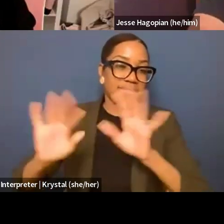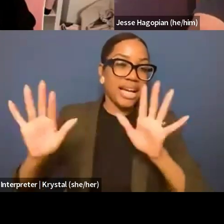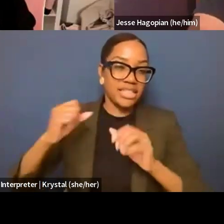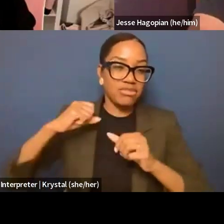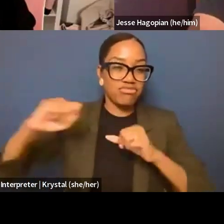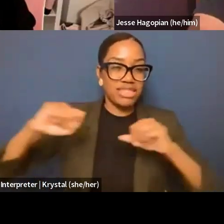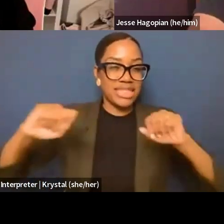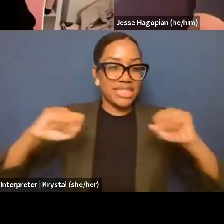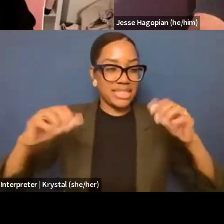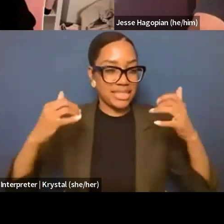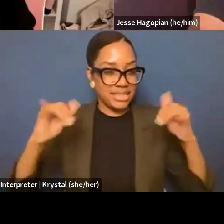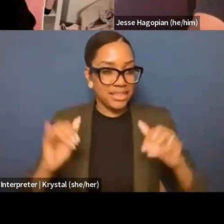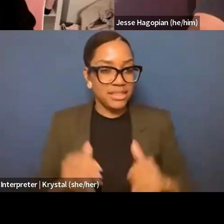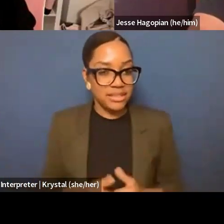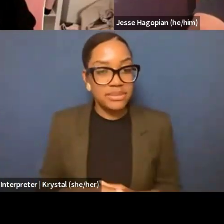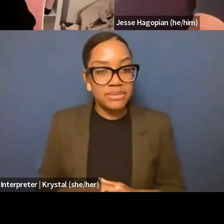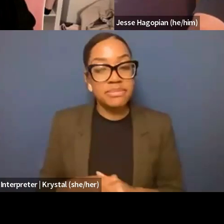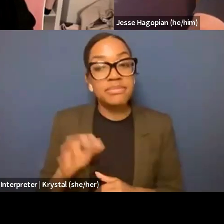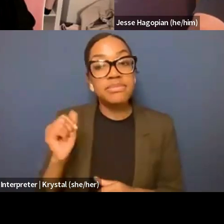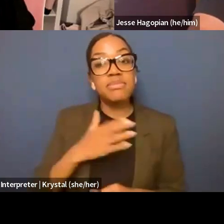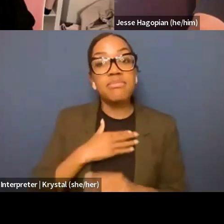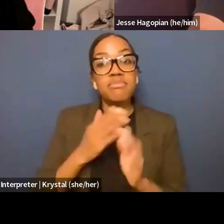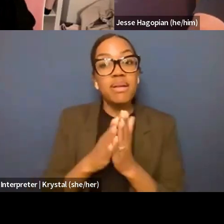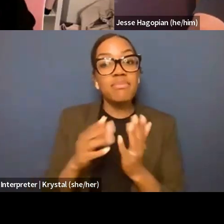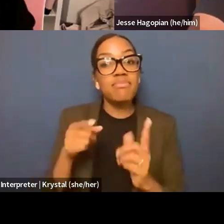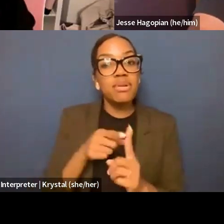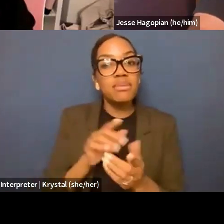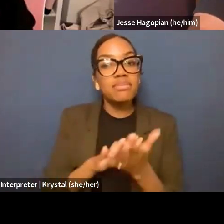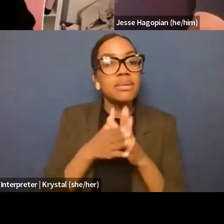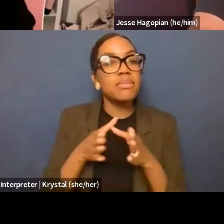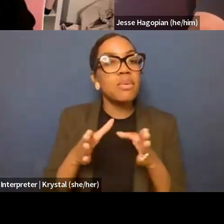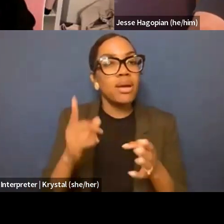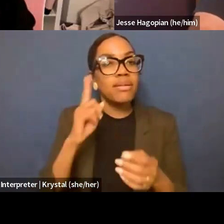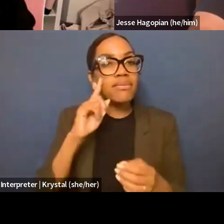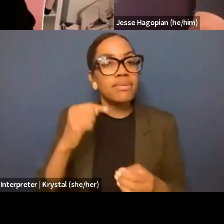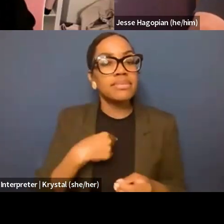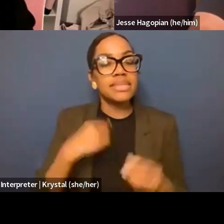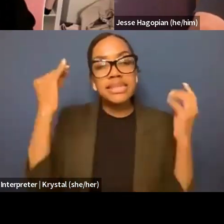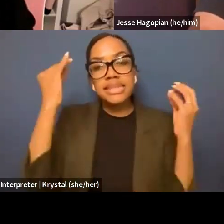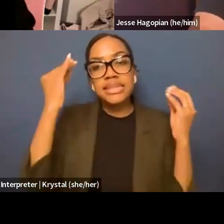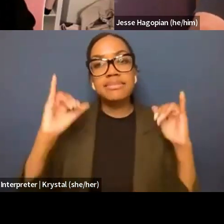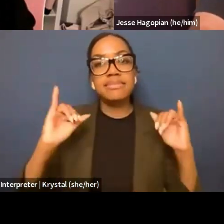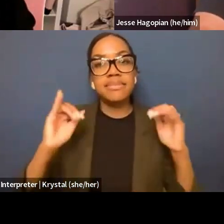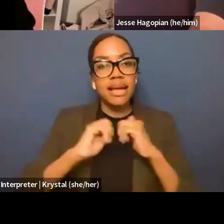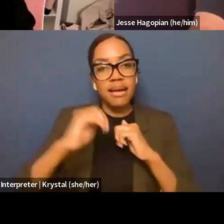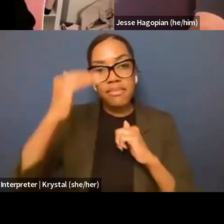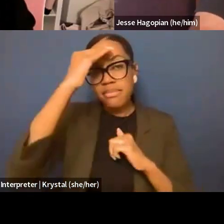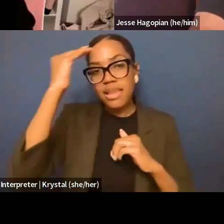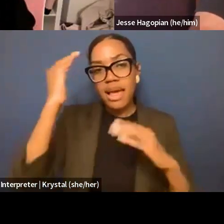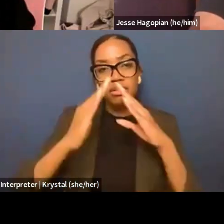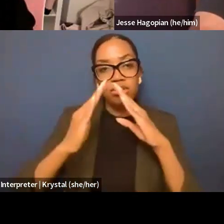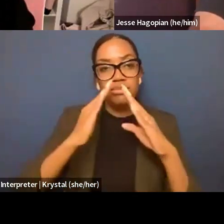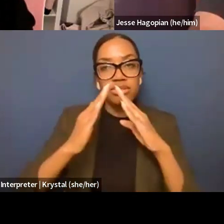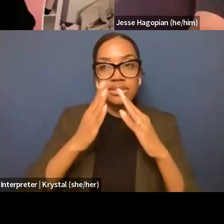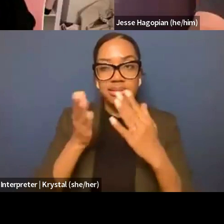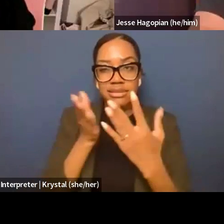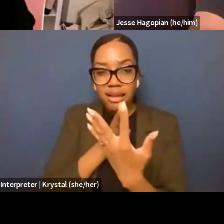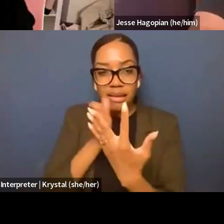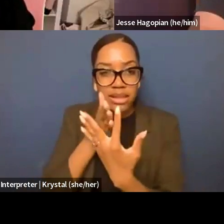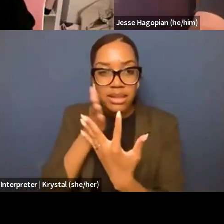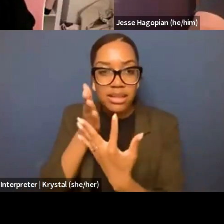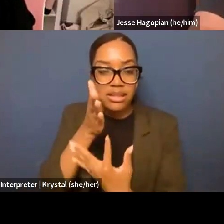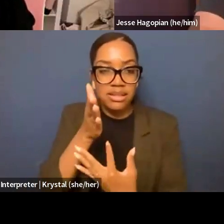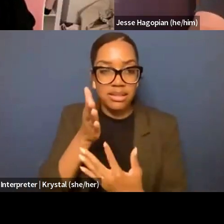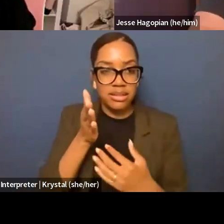for me to talk about how Black educators and Black communities navigated the kind of oppressive power dynamics